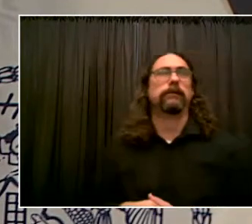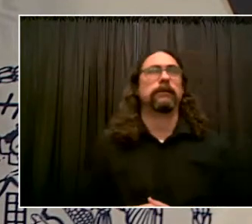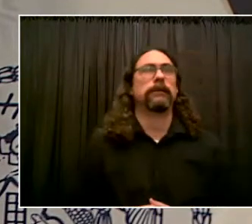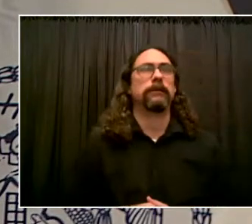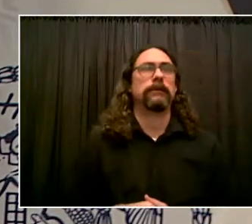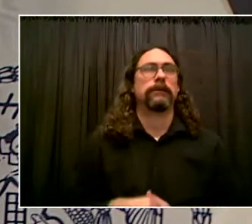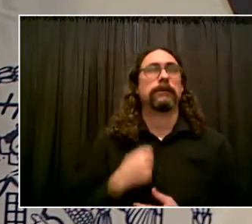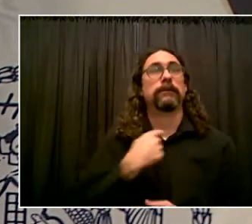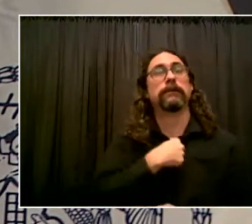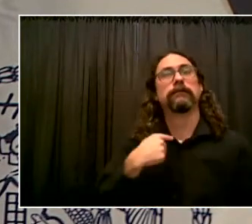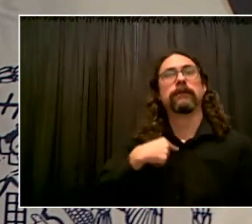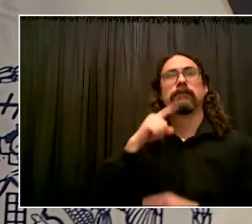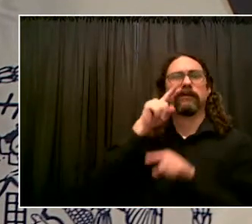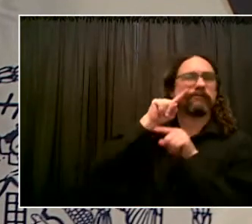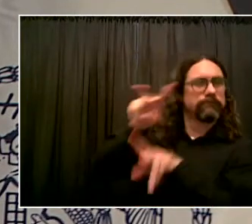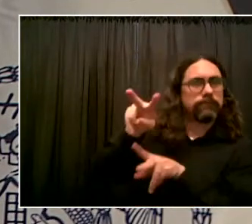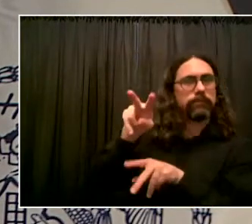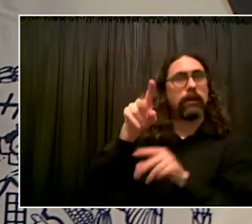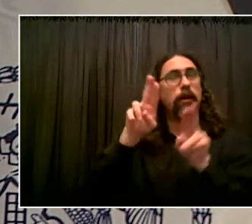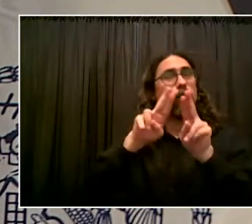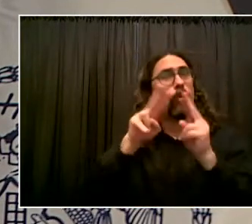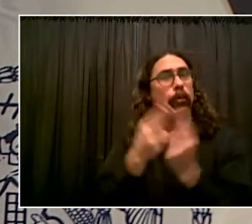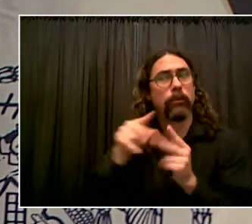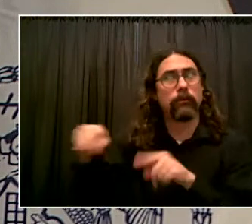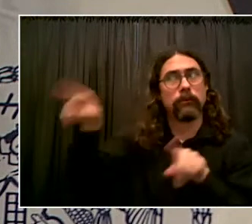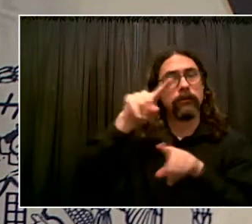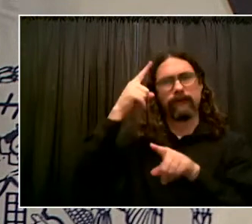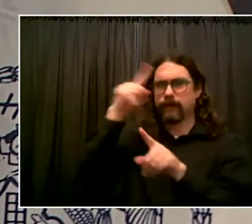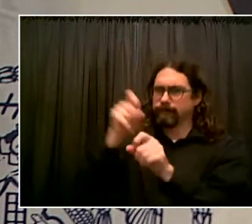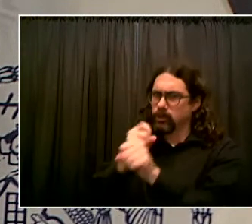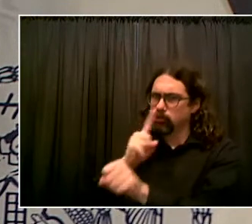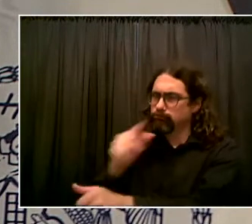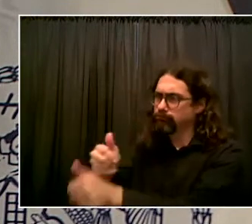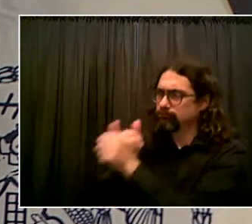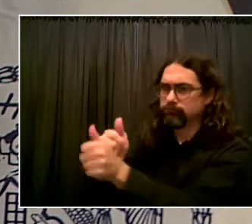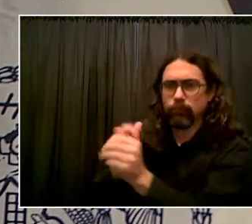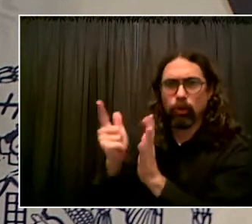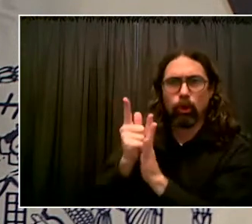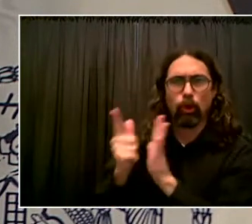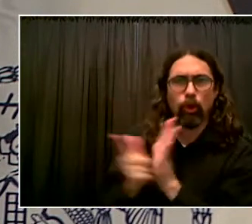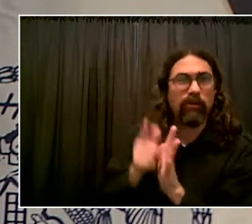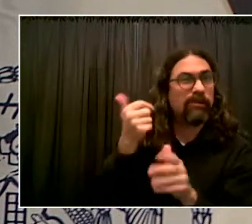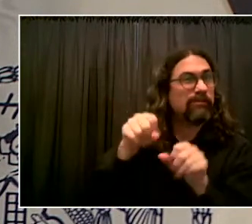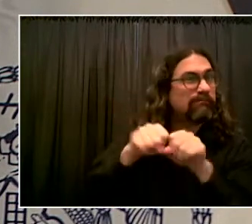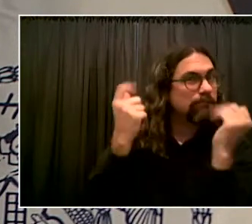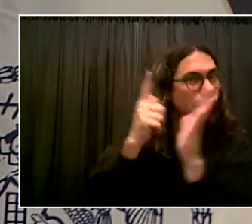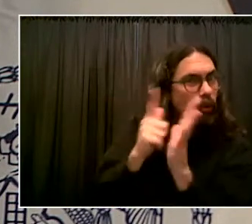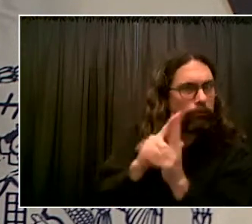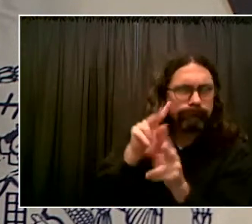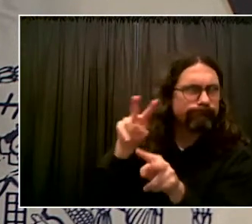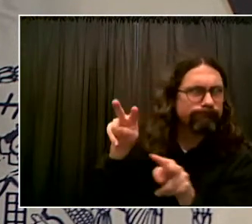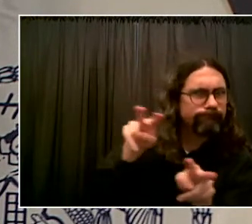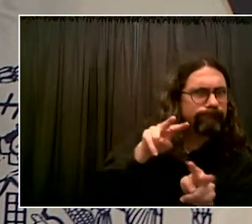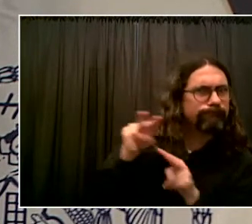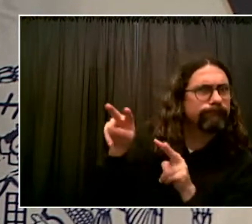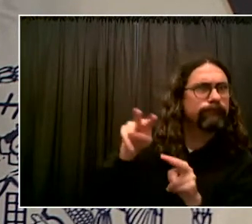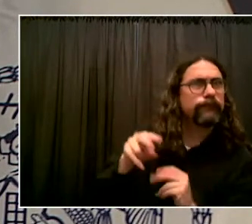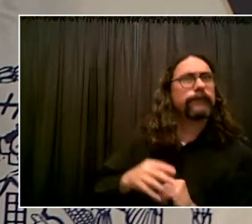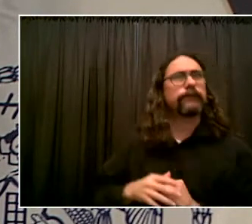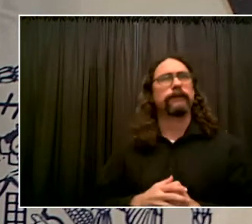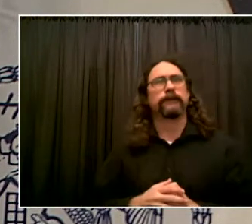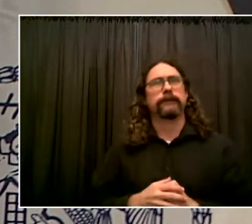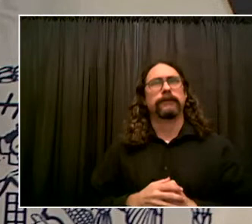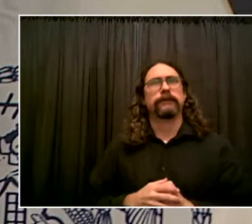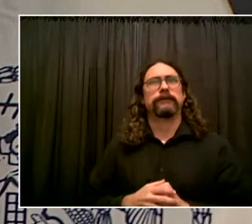mandate, in fact, have stepped up and said whether they agree with it or not, it is the law and it's time for people to follow the law. A number of labor leaders